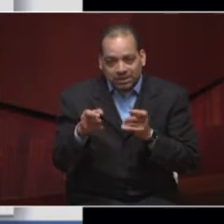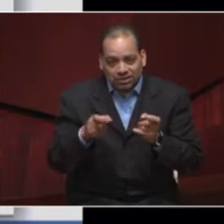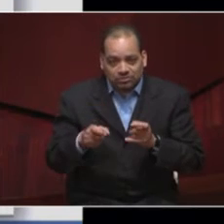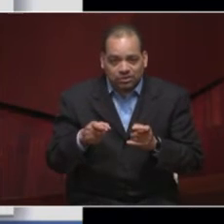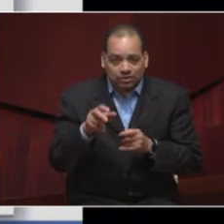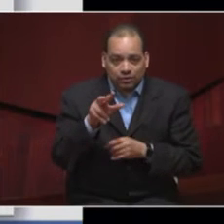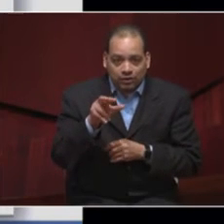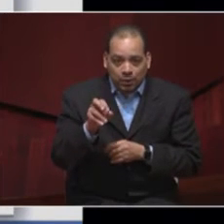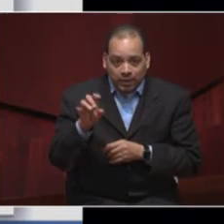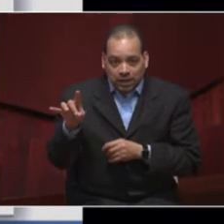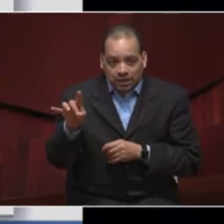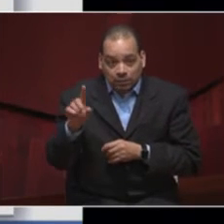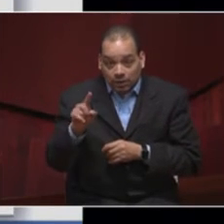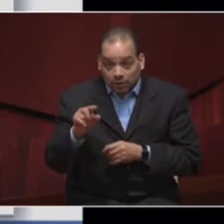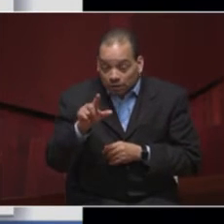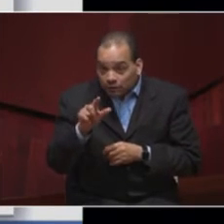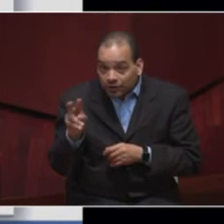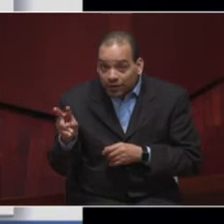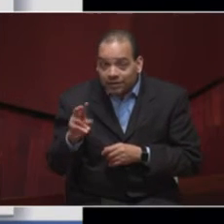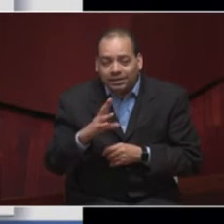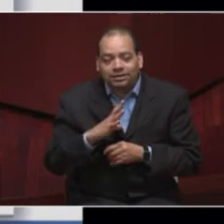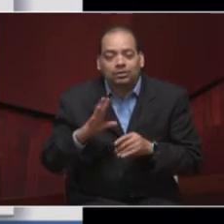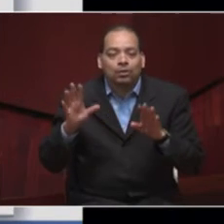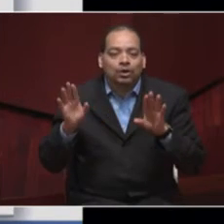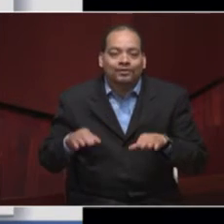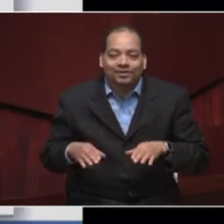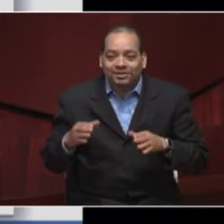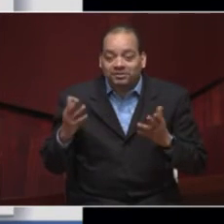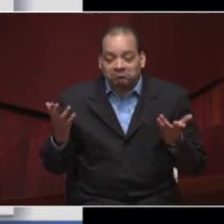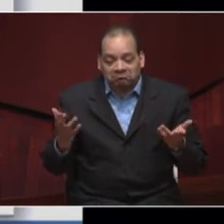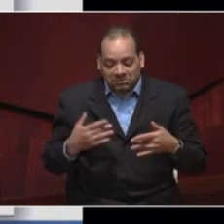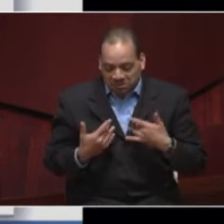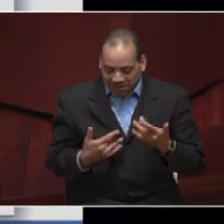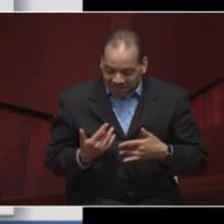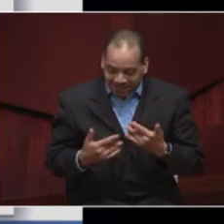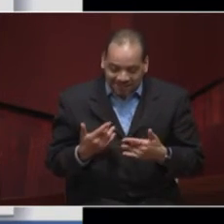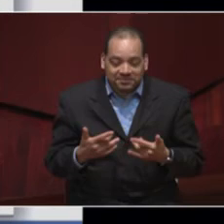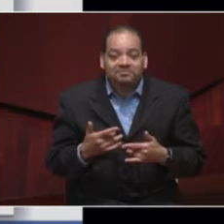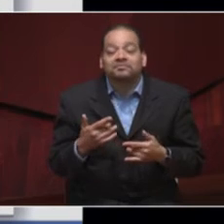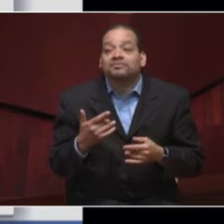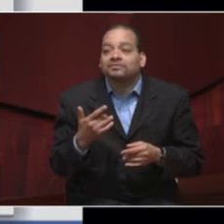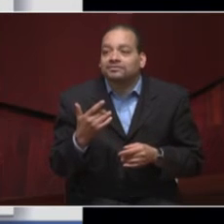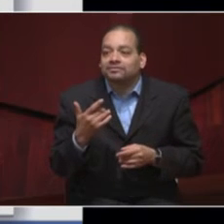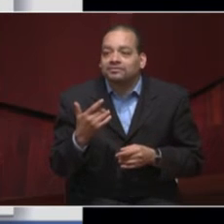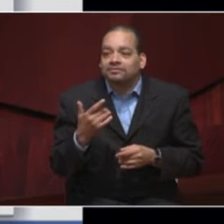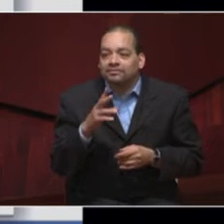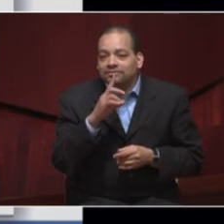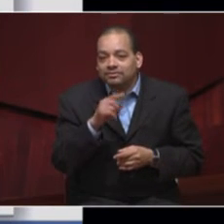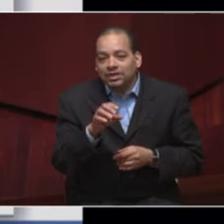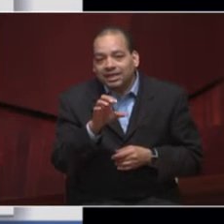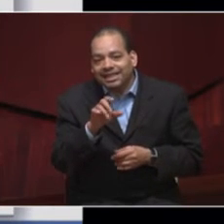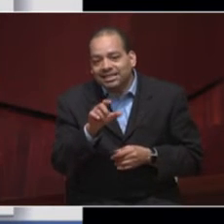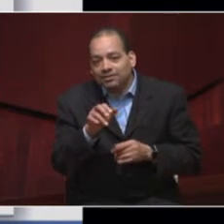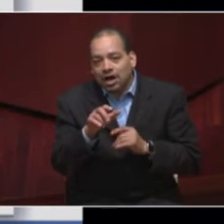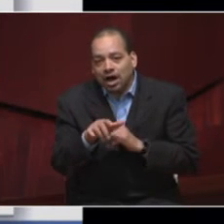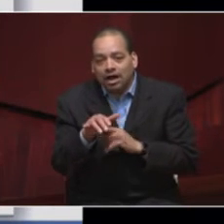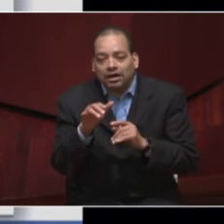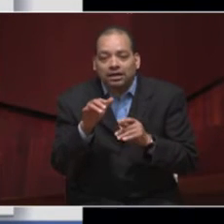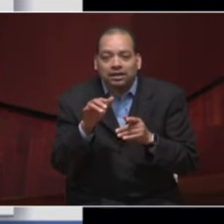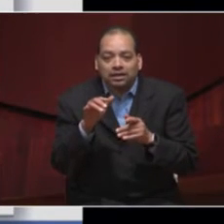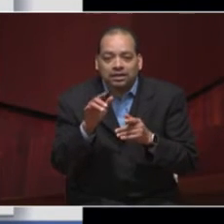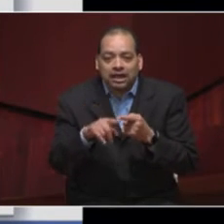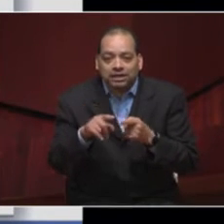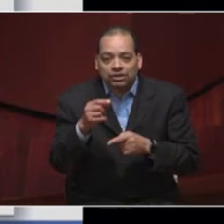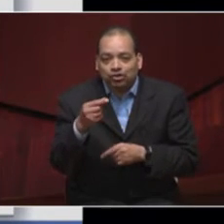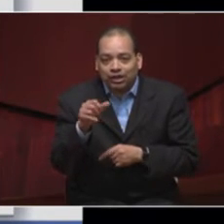so that is excellent. So excited about that. So here you can see they classified it as a GS9, but obviously